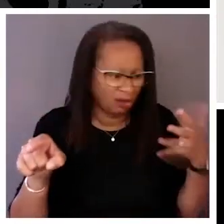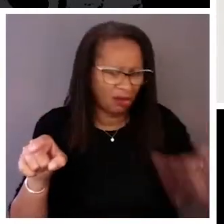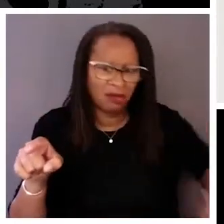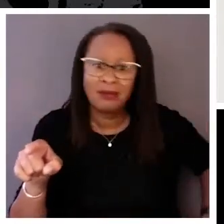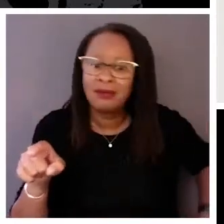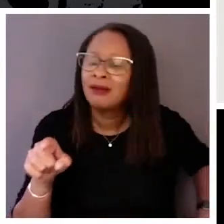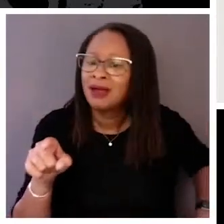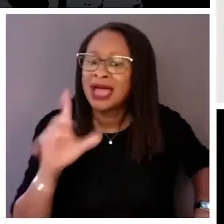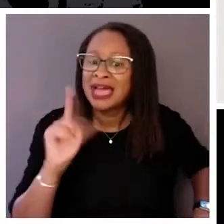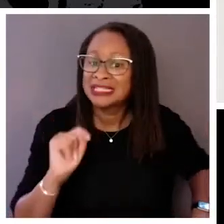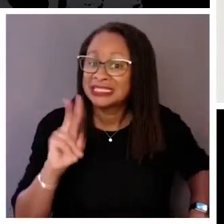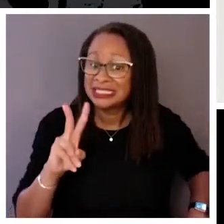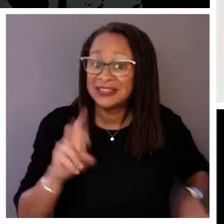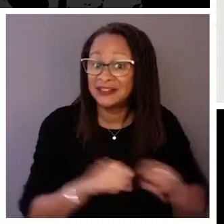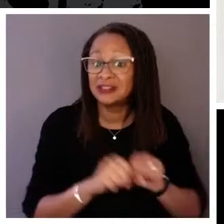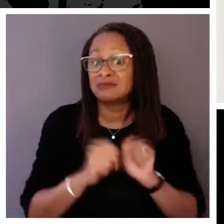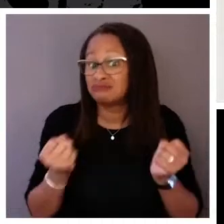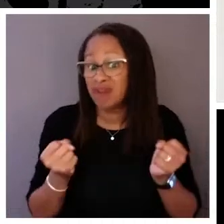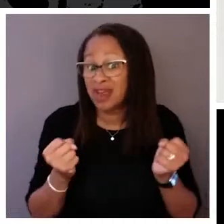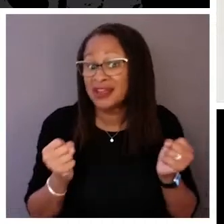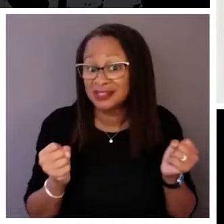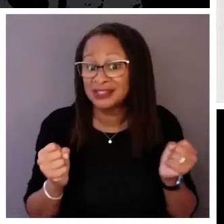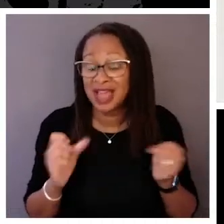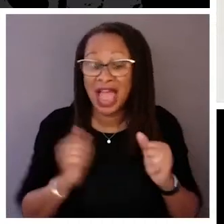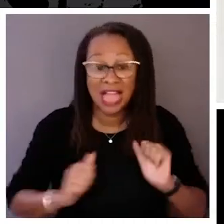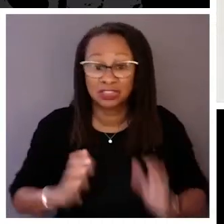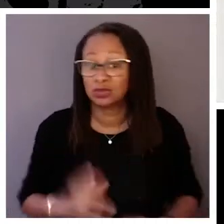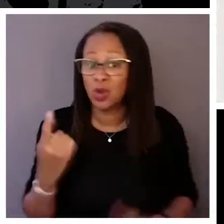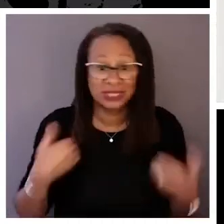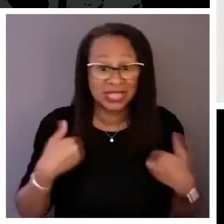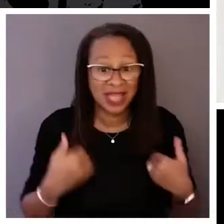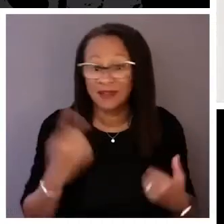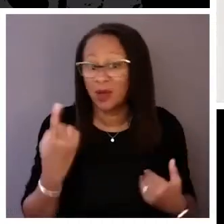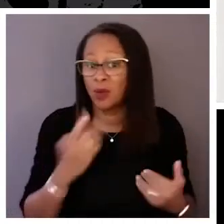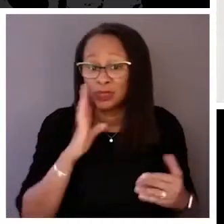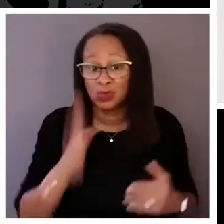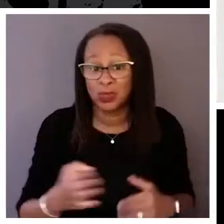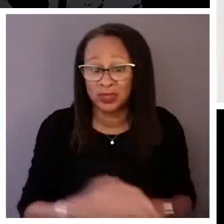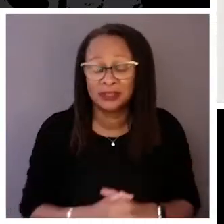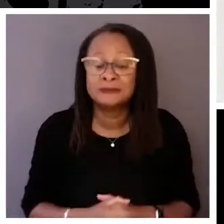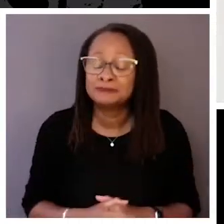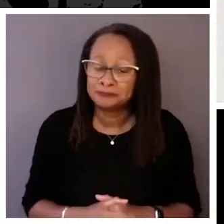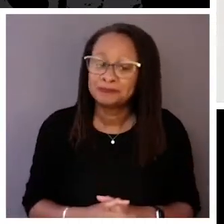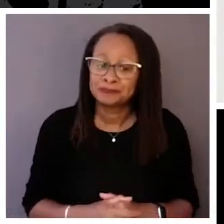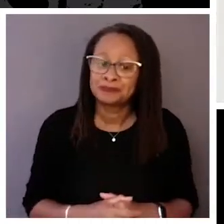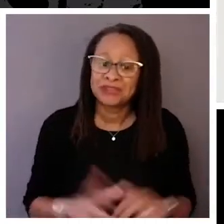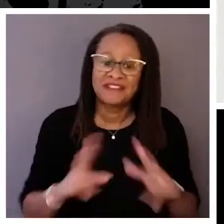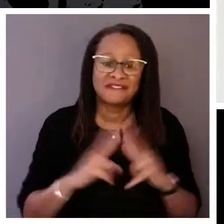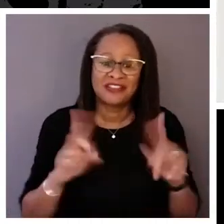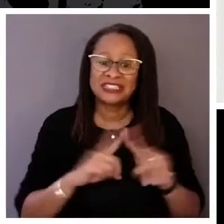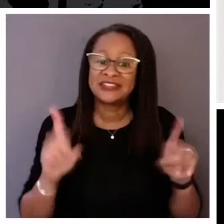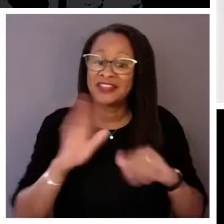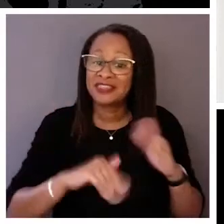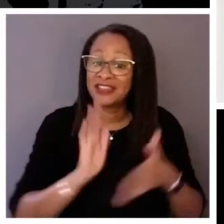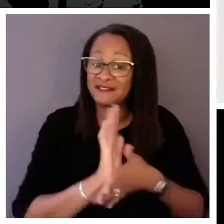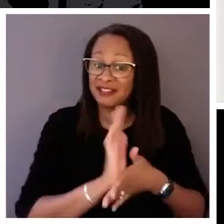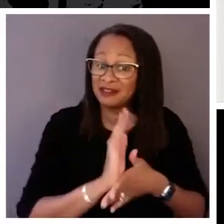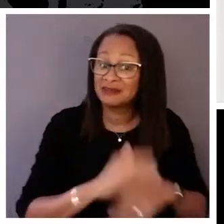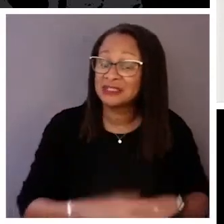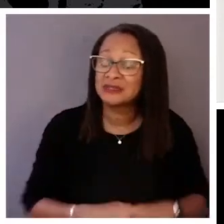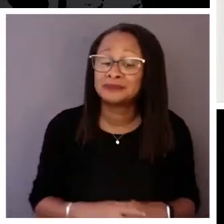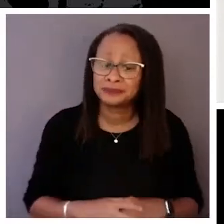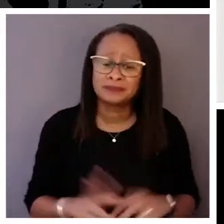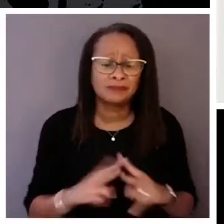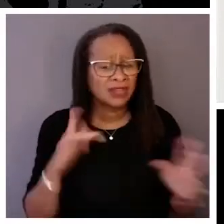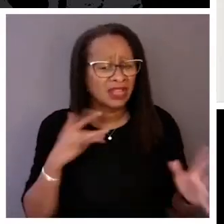And, television does break actors, it always has and it always will. And very different than films.